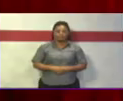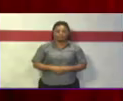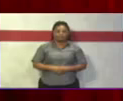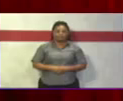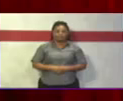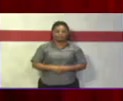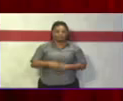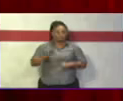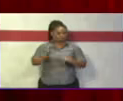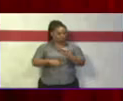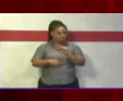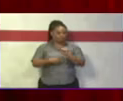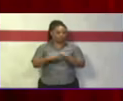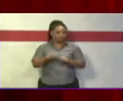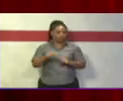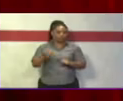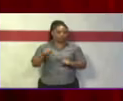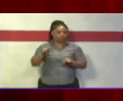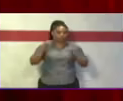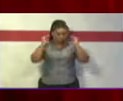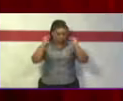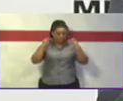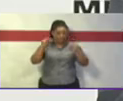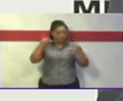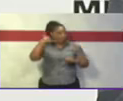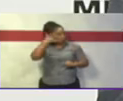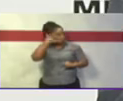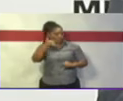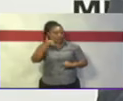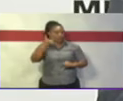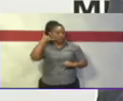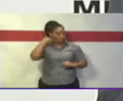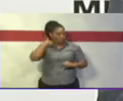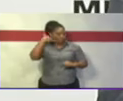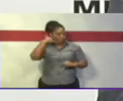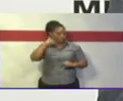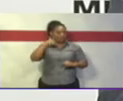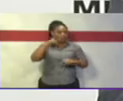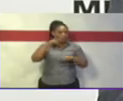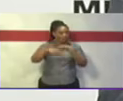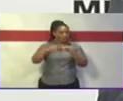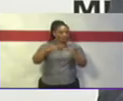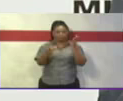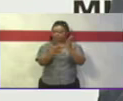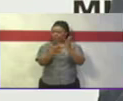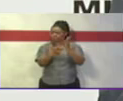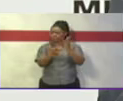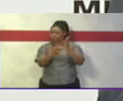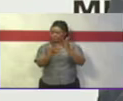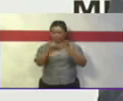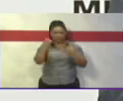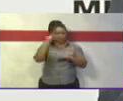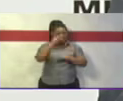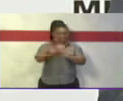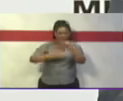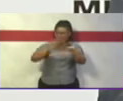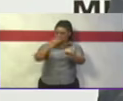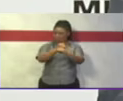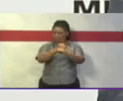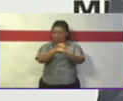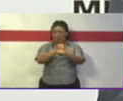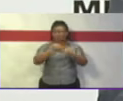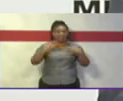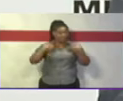have been going out with regards to digitization of the international health card.